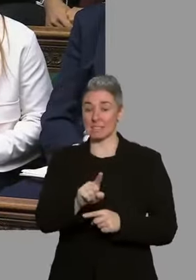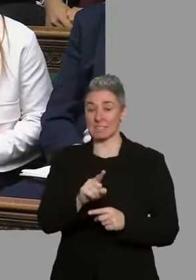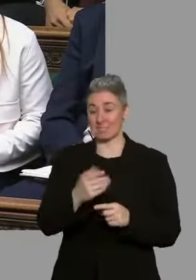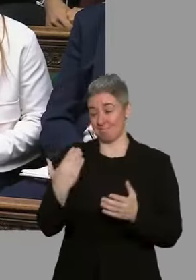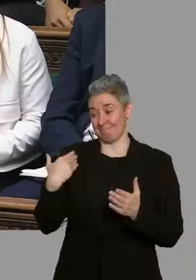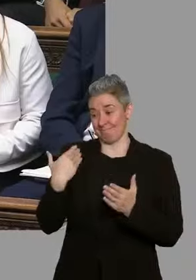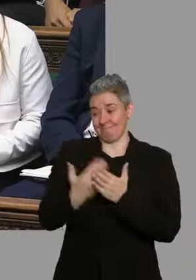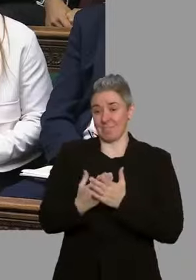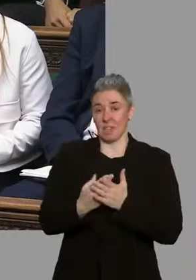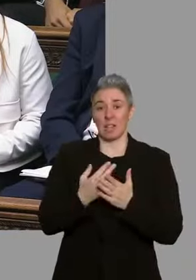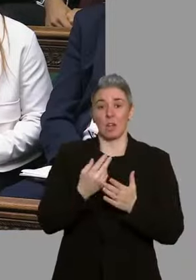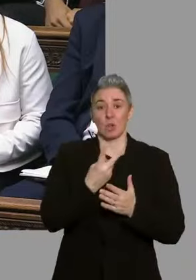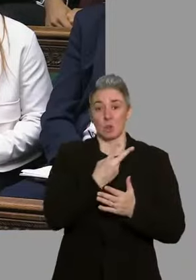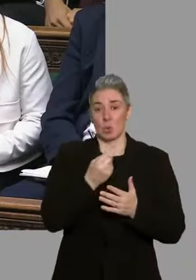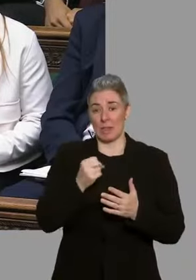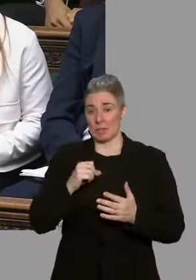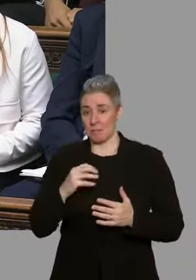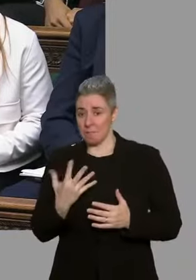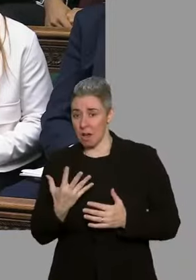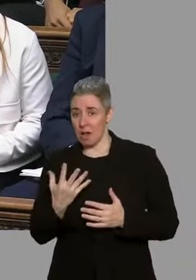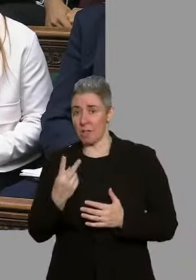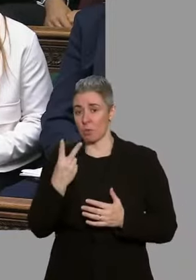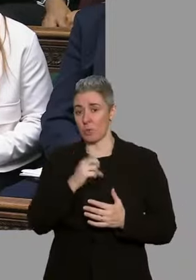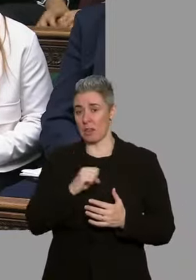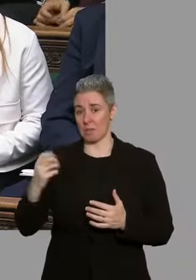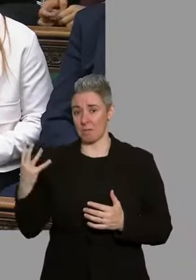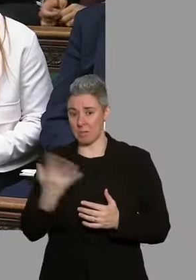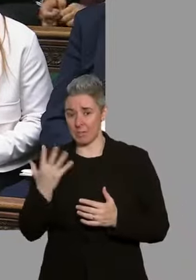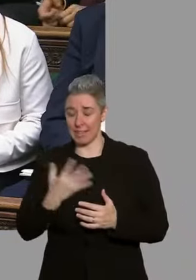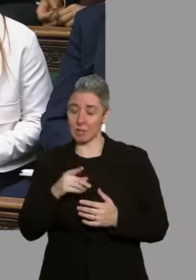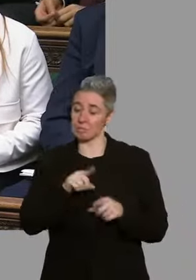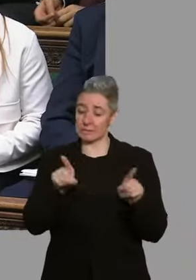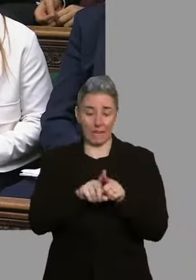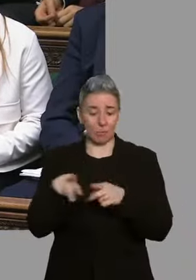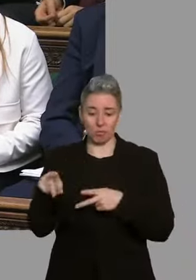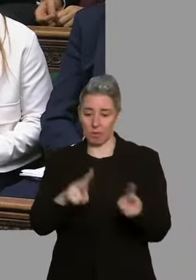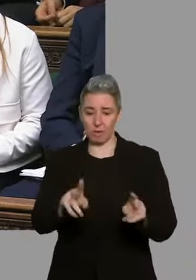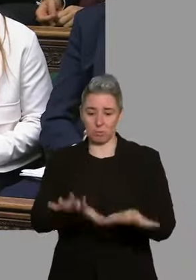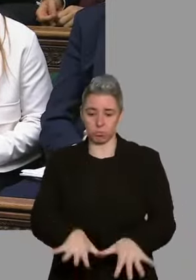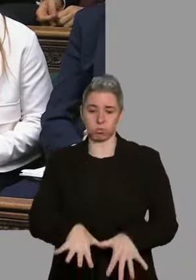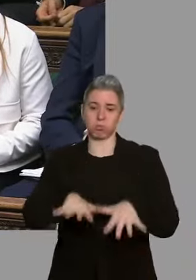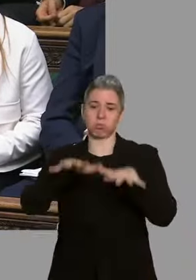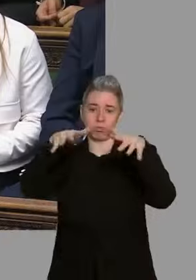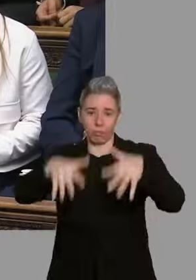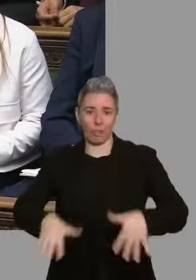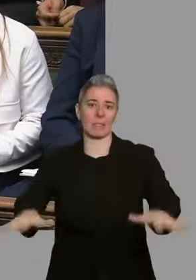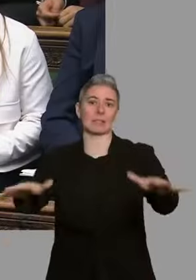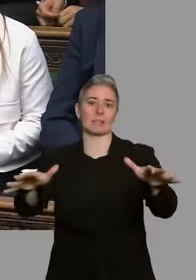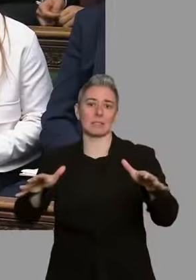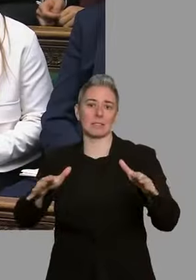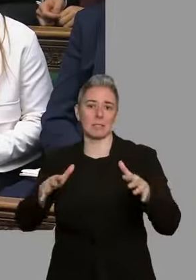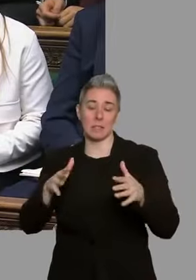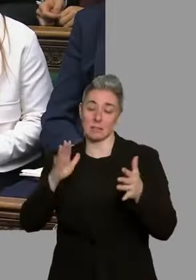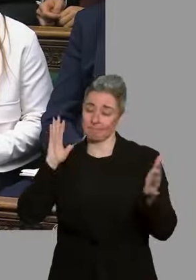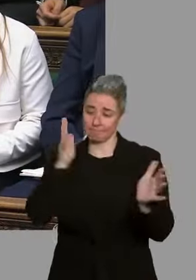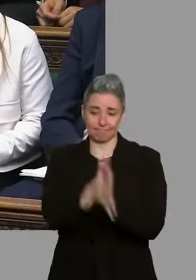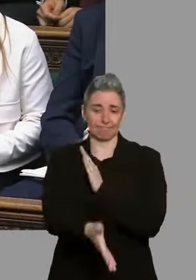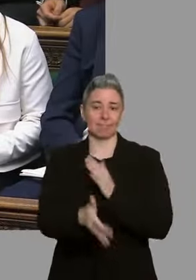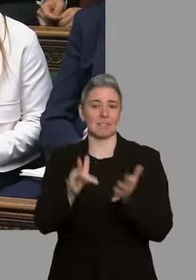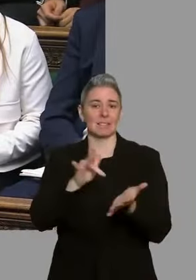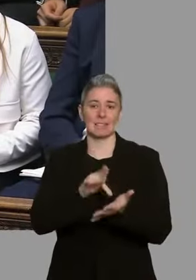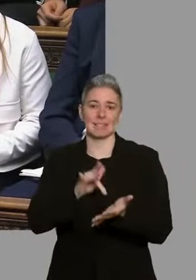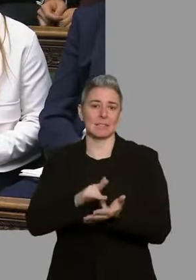the city, leaving thousands devastated by flooding. What assurances can the Prime Minister give my